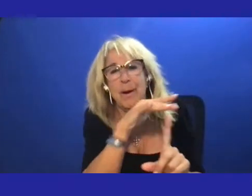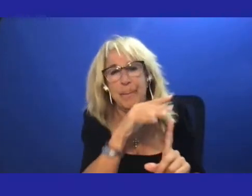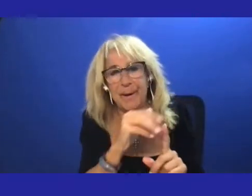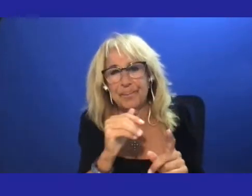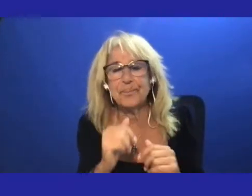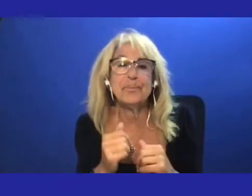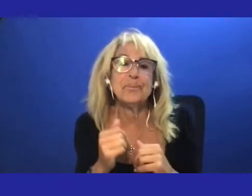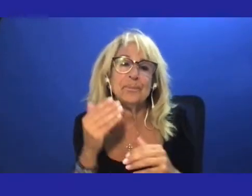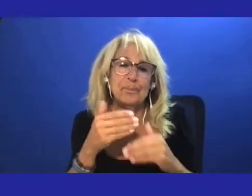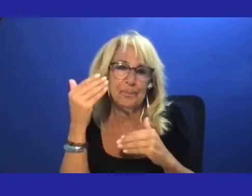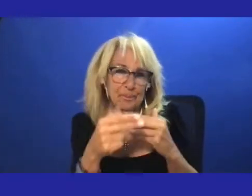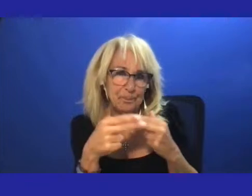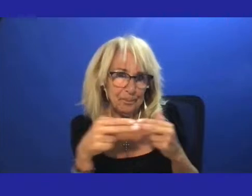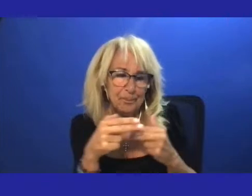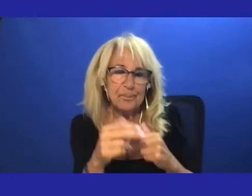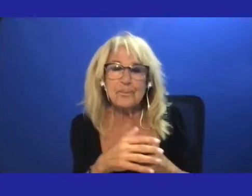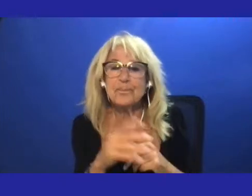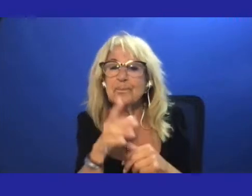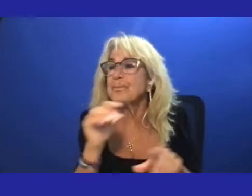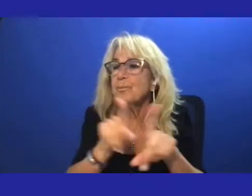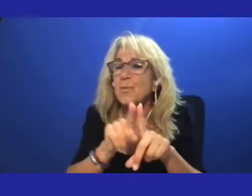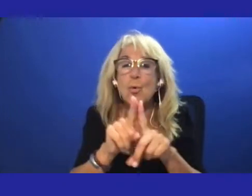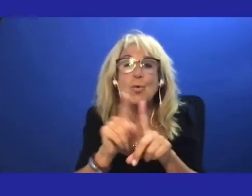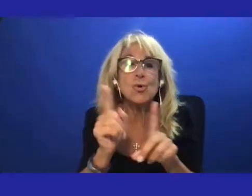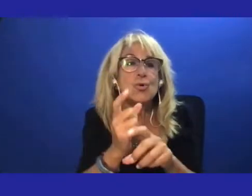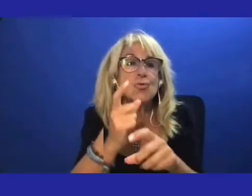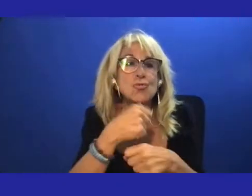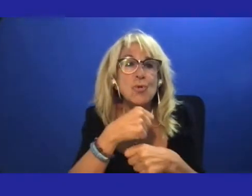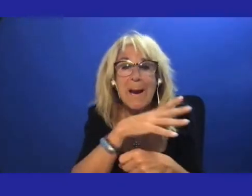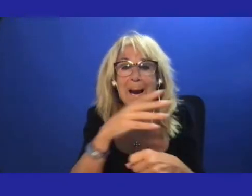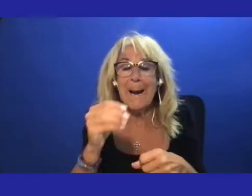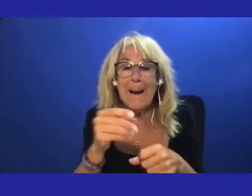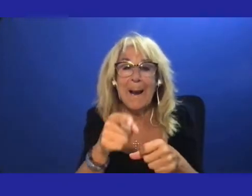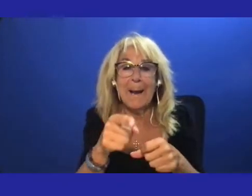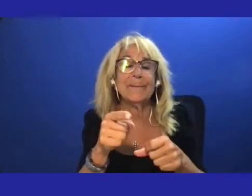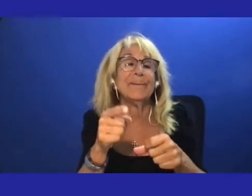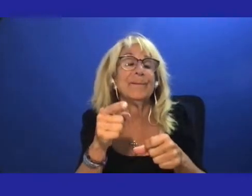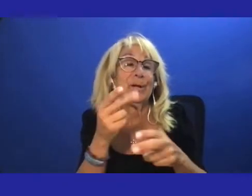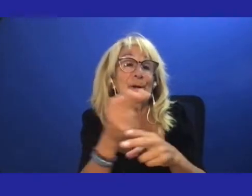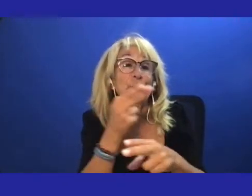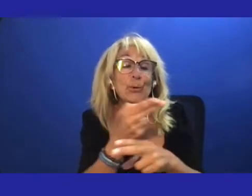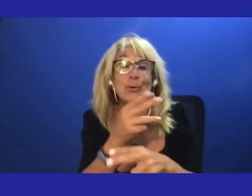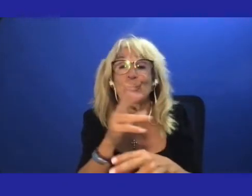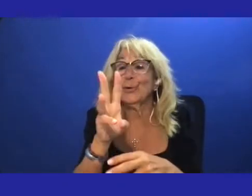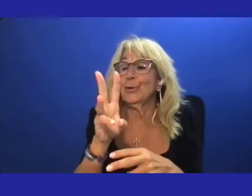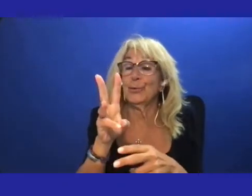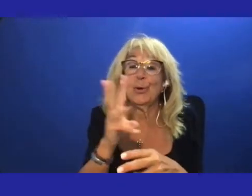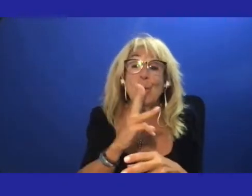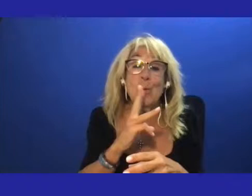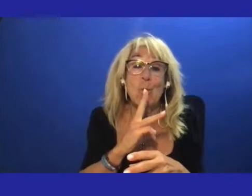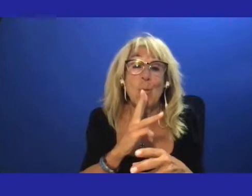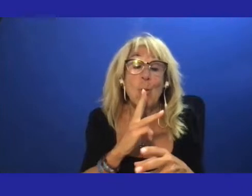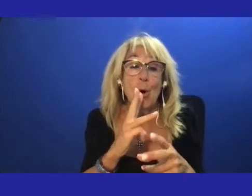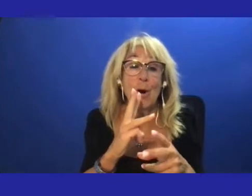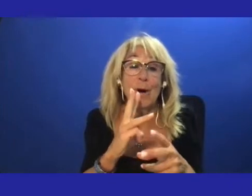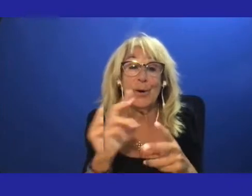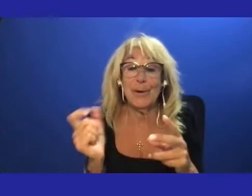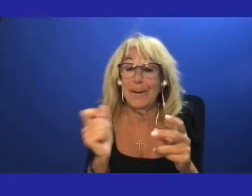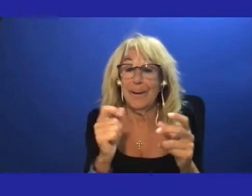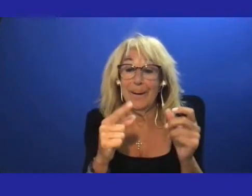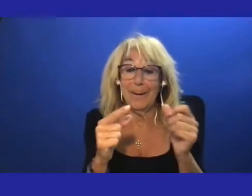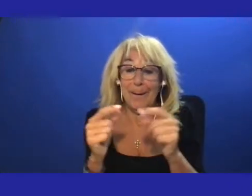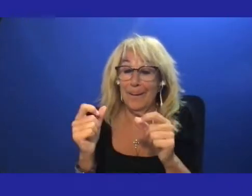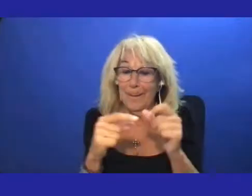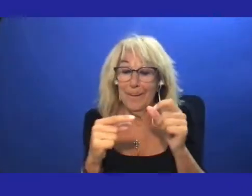We've also created and are running the largest simulation interprofessional fellowship in the world. We have